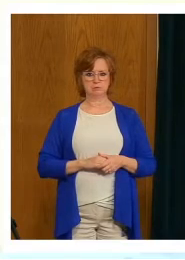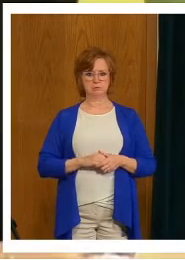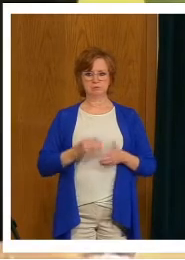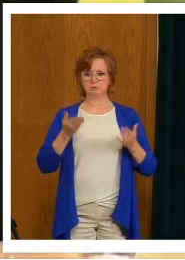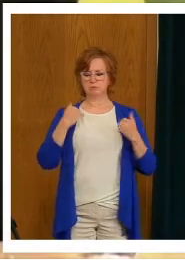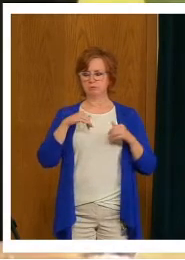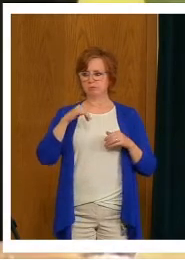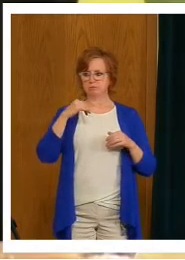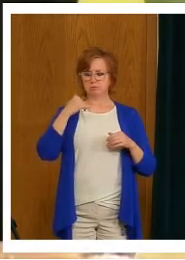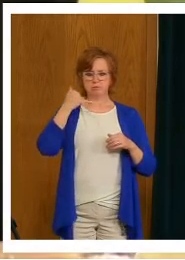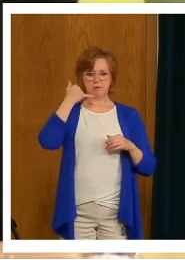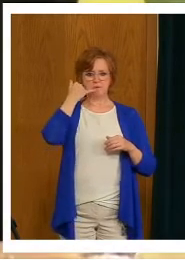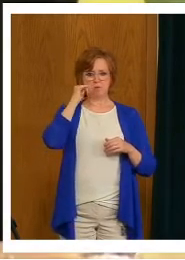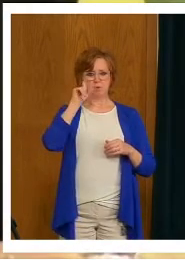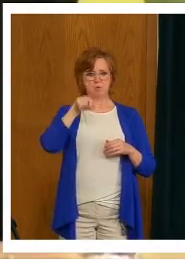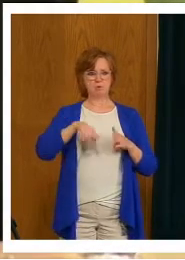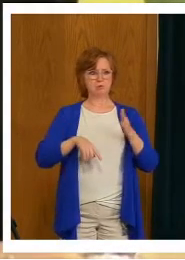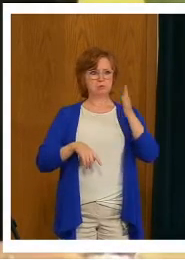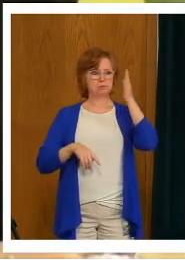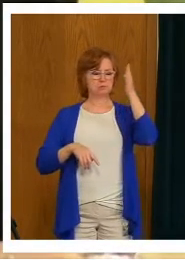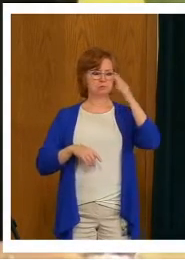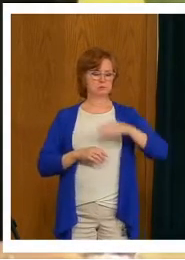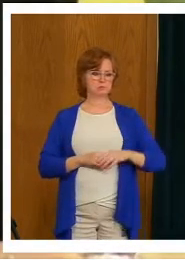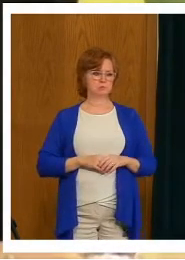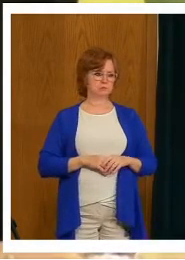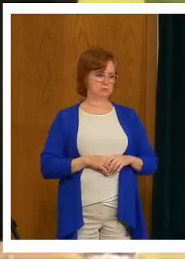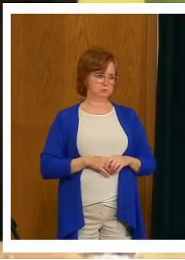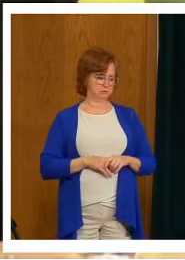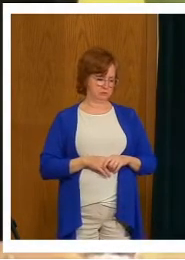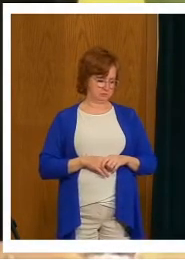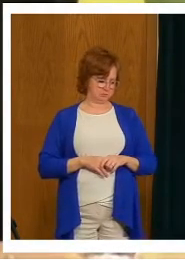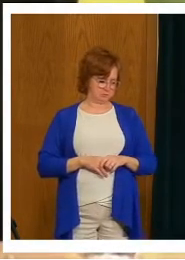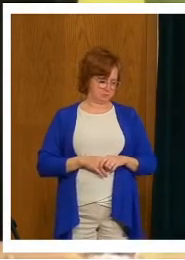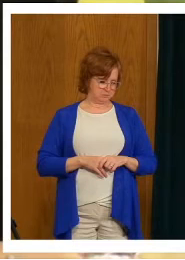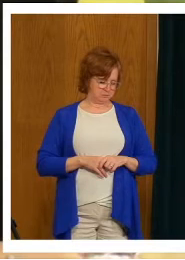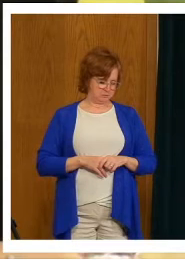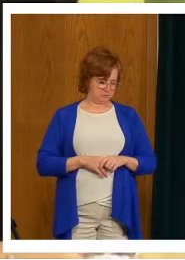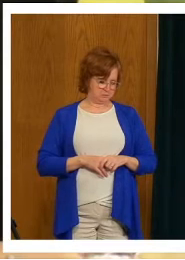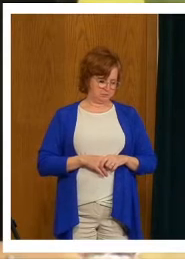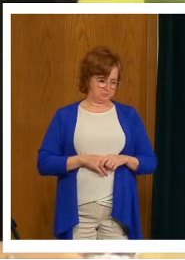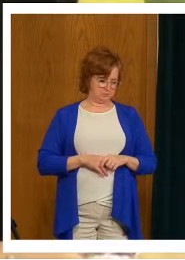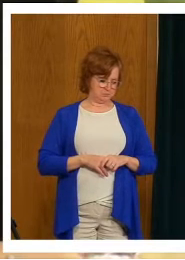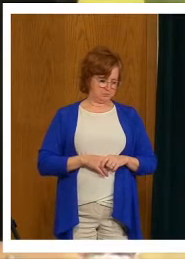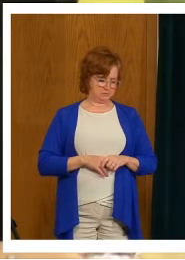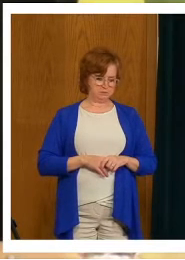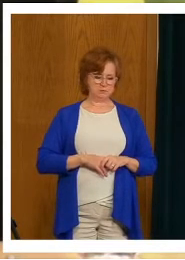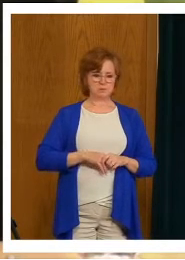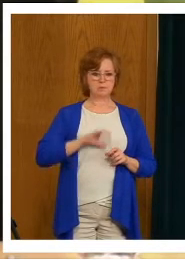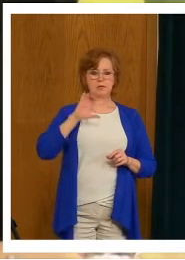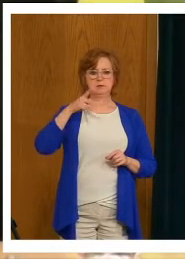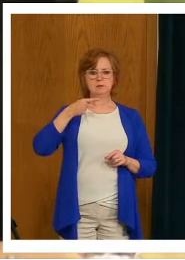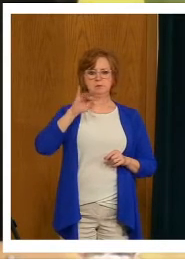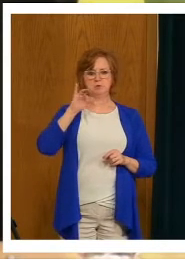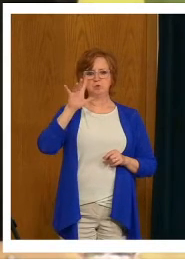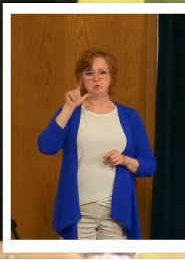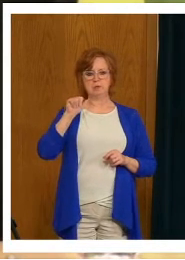We'll take another question on the line. Operator? We have Julia Peterson with the Canadian